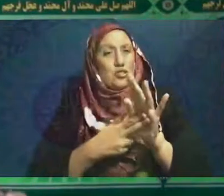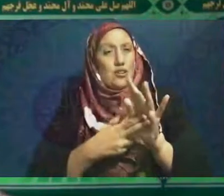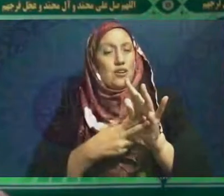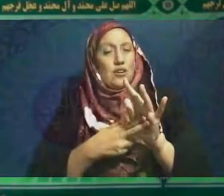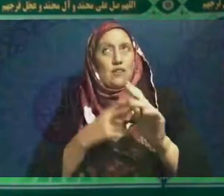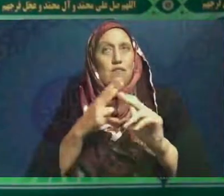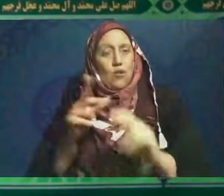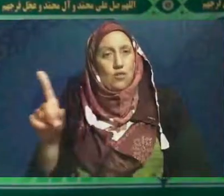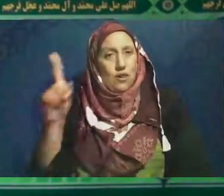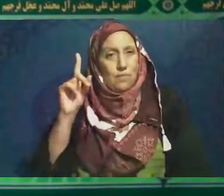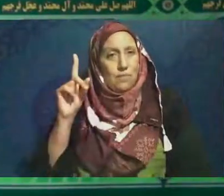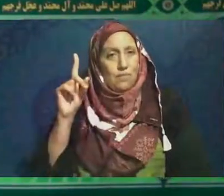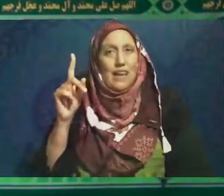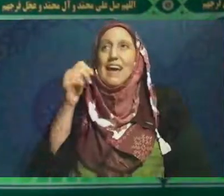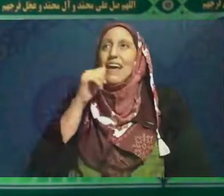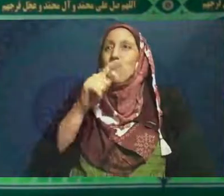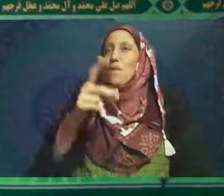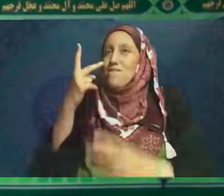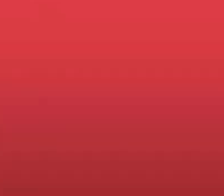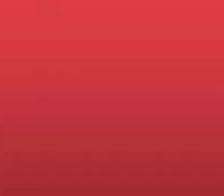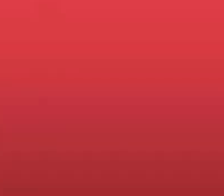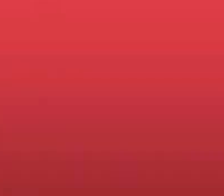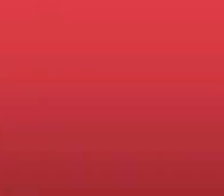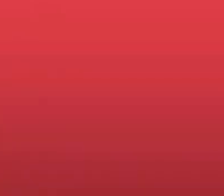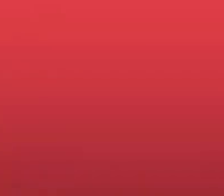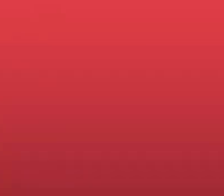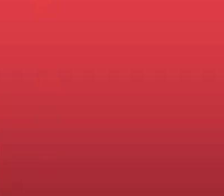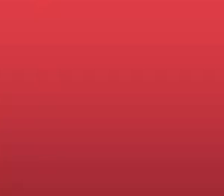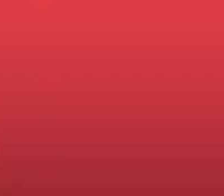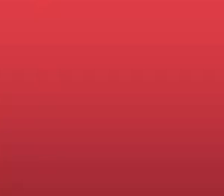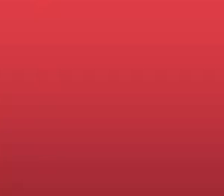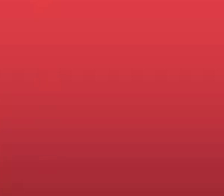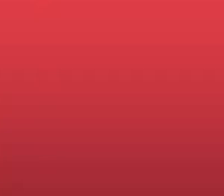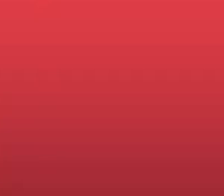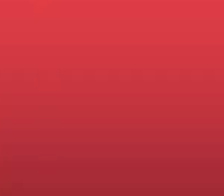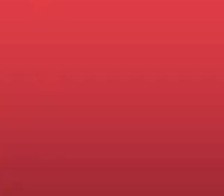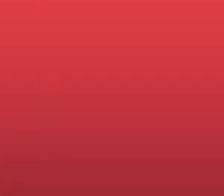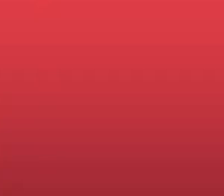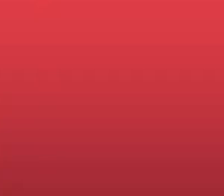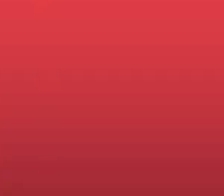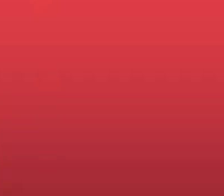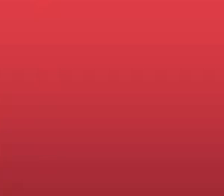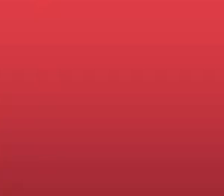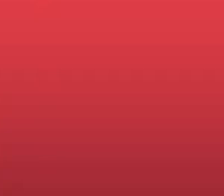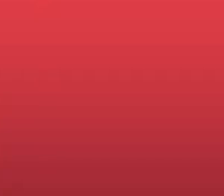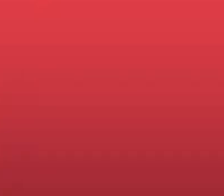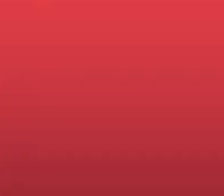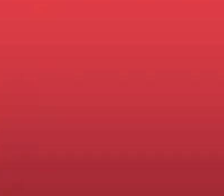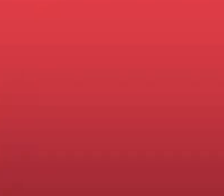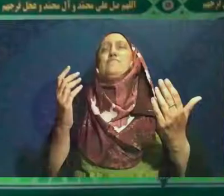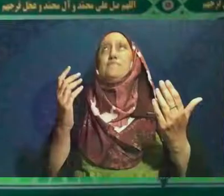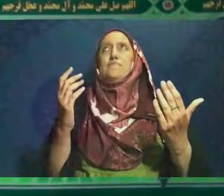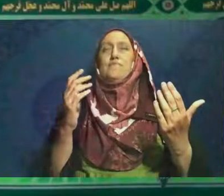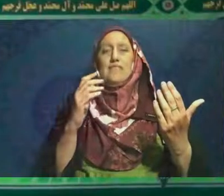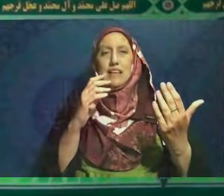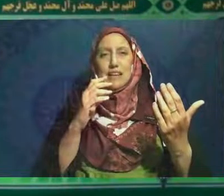ziyarat, we say, Ya Fatima, Ishfa'i li fil Jannah, O Fatima, intercede me in paradise, meaning